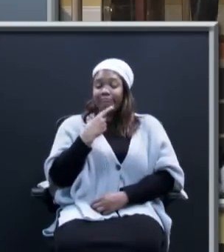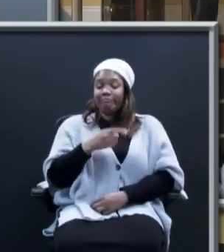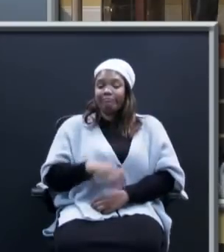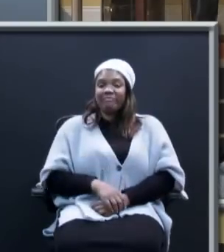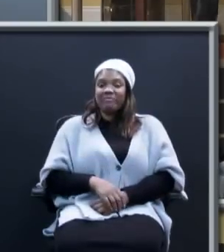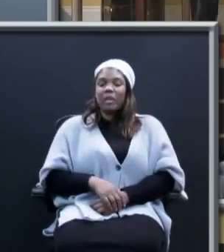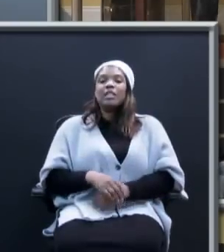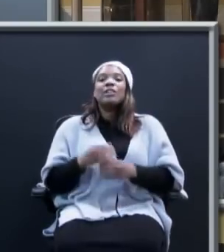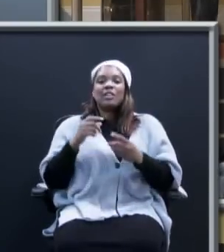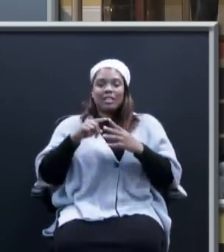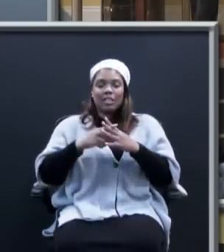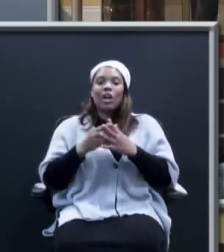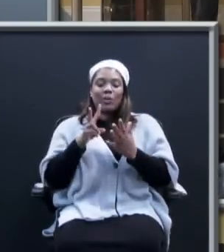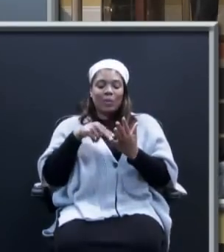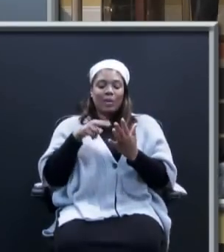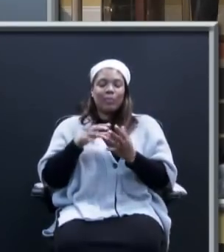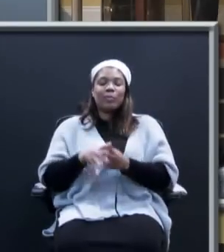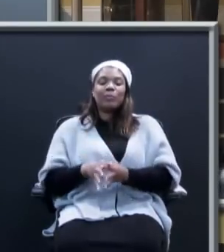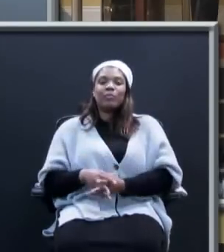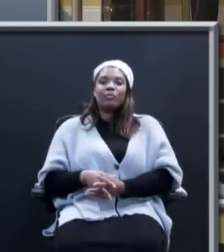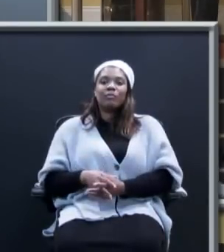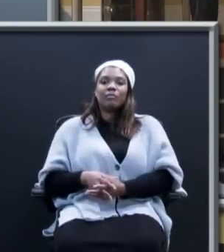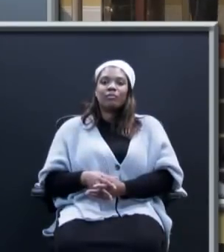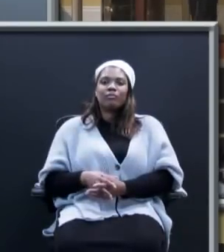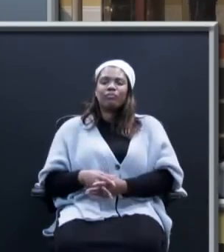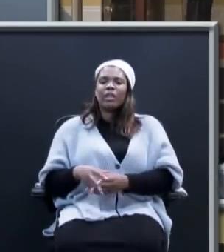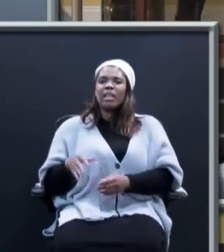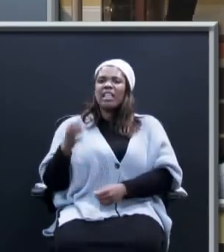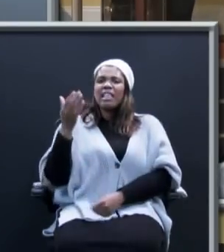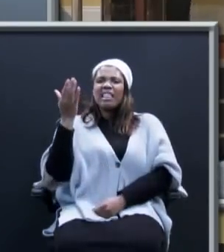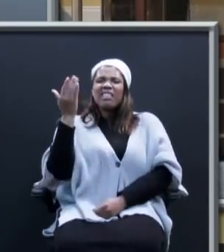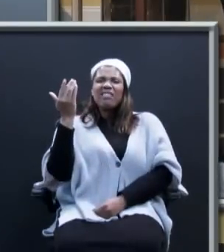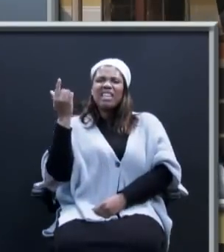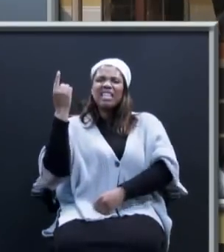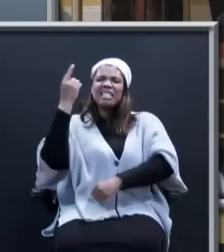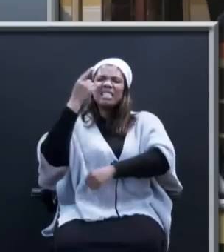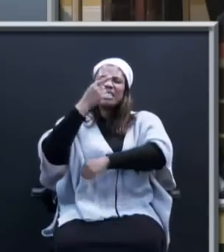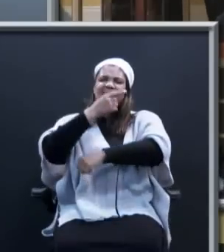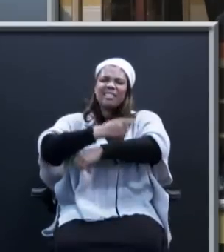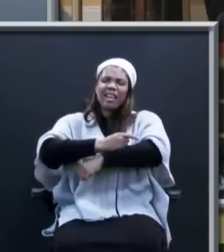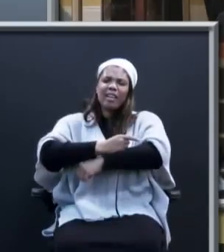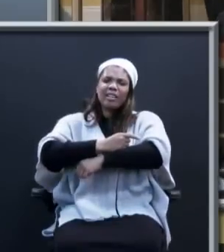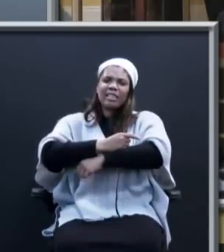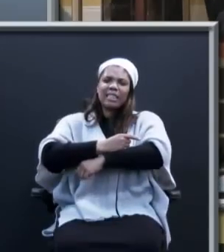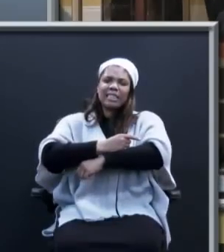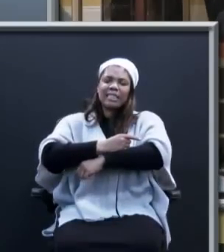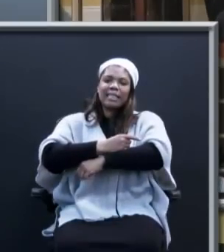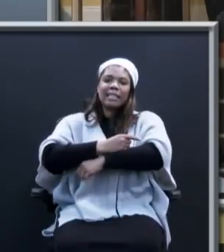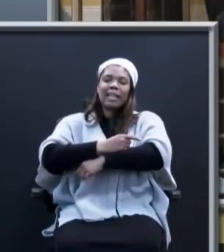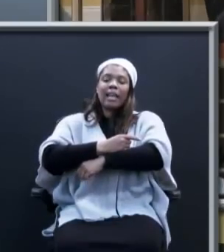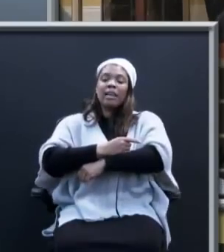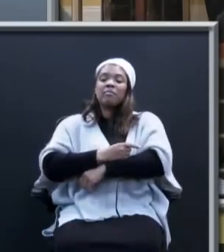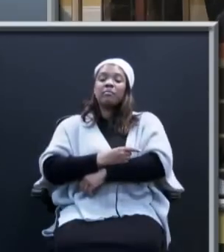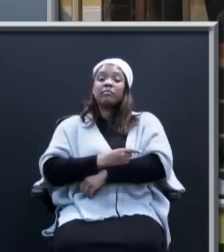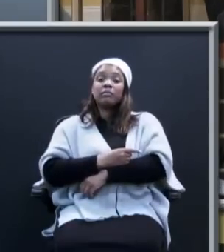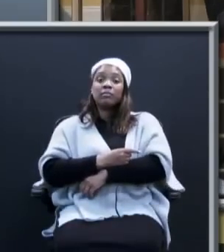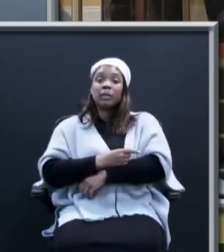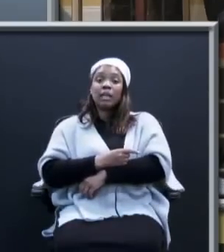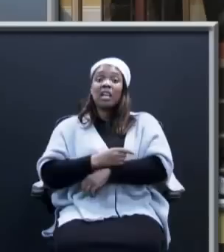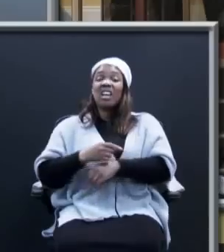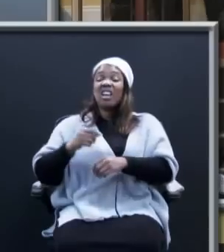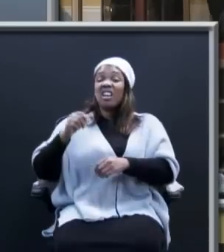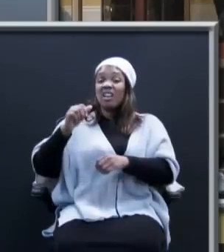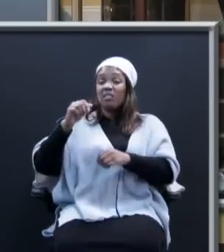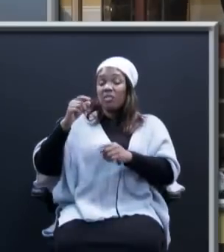23 and 6. Go ahead. And on the 15th day of the same month. And on the 14th day. And on the 15th day of